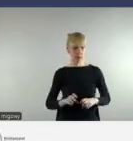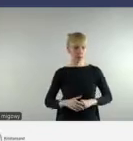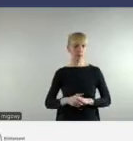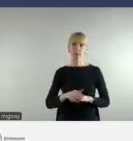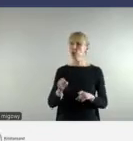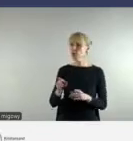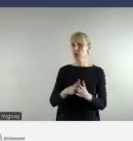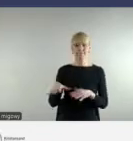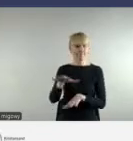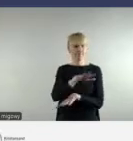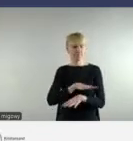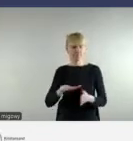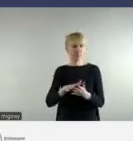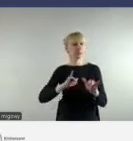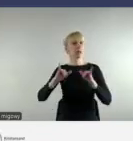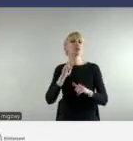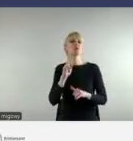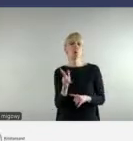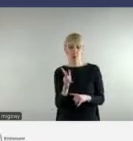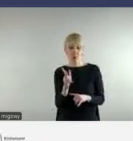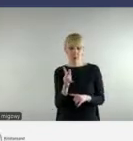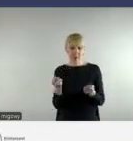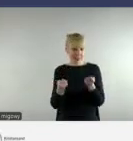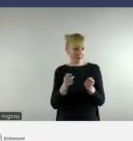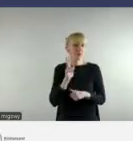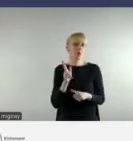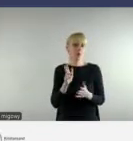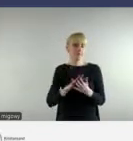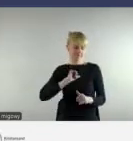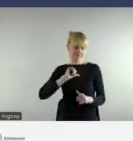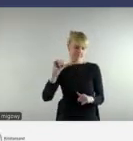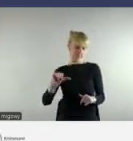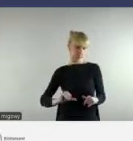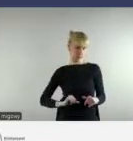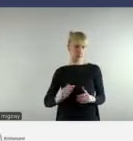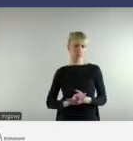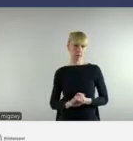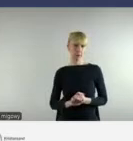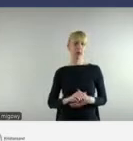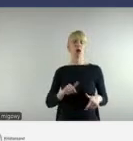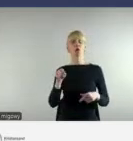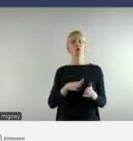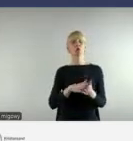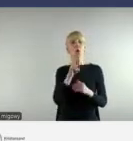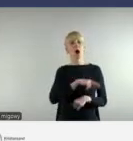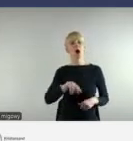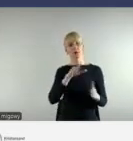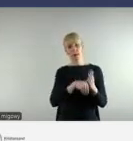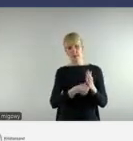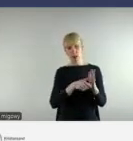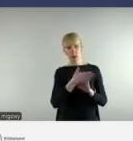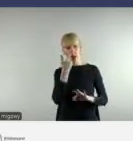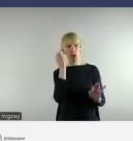they are informed when something happens, and they take decisions